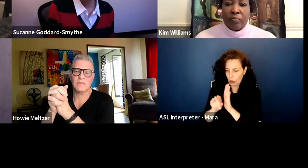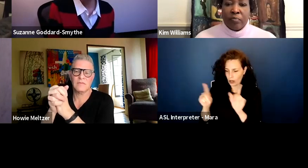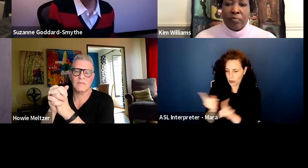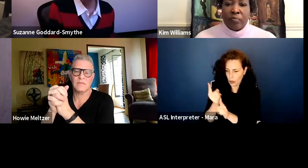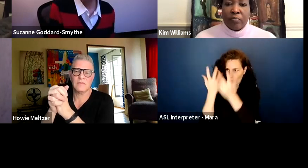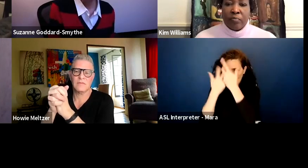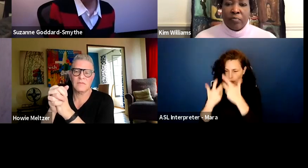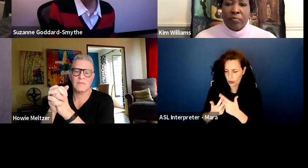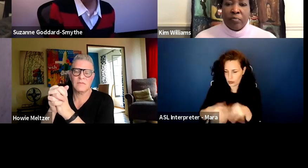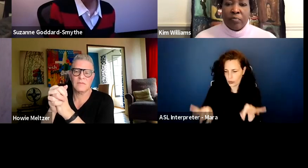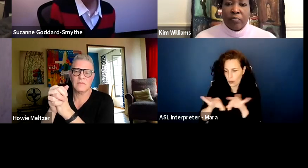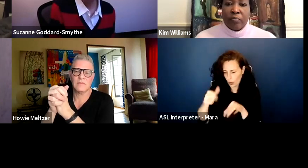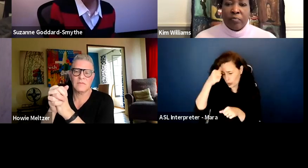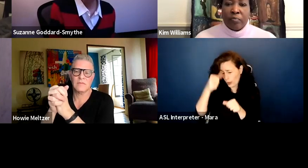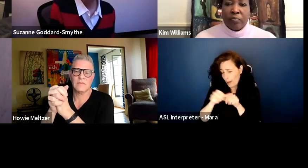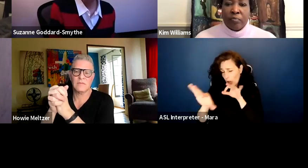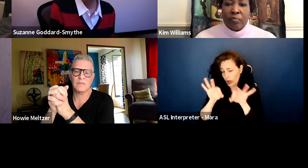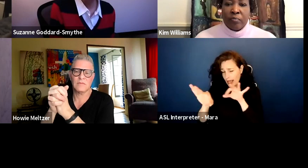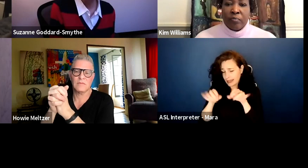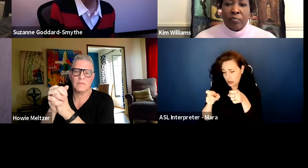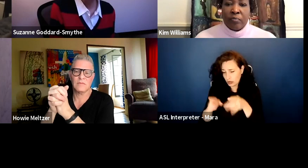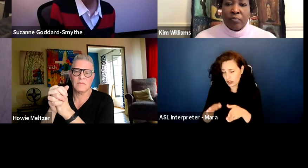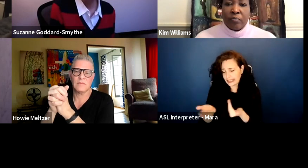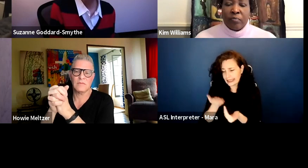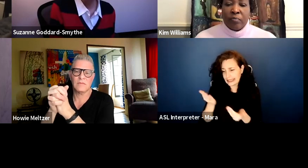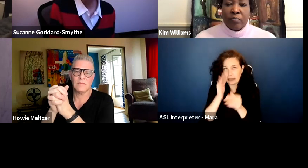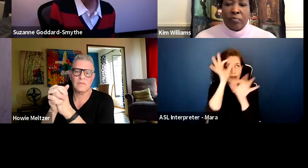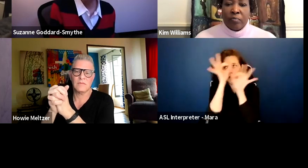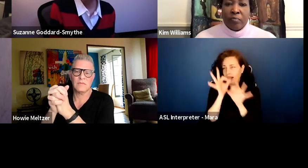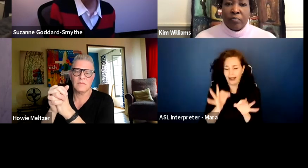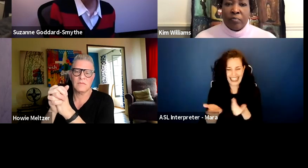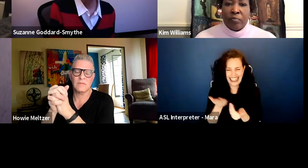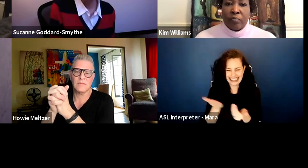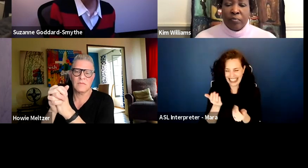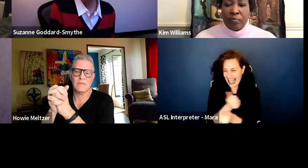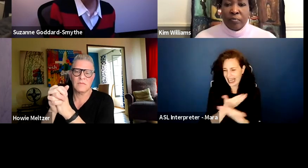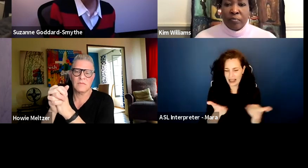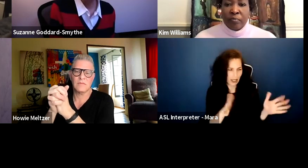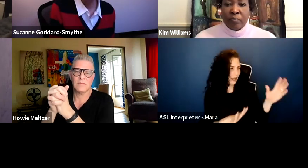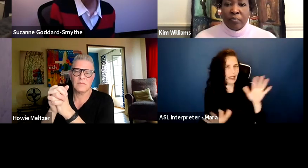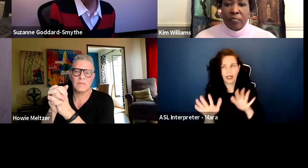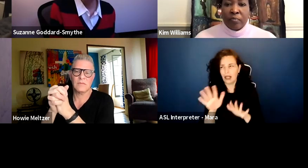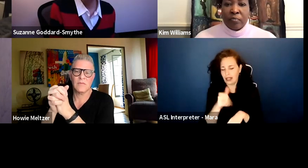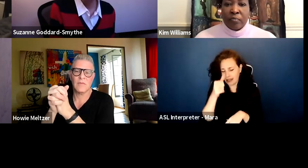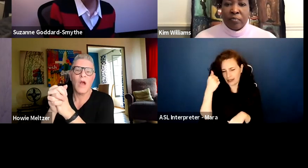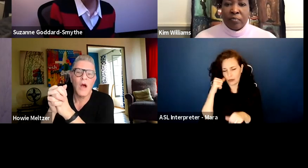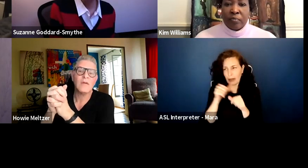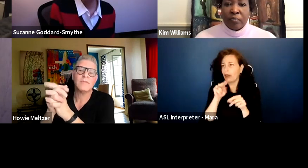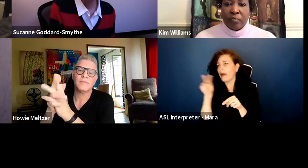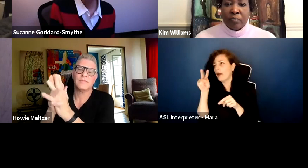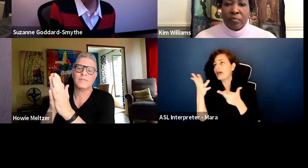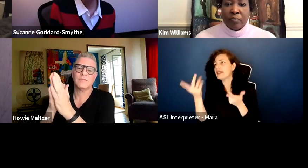that casting directors easily distracted, very, very easily distracted by anything that might be going on behind you.